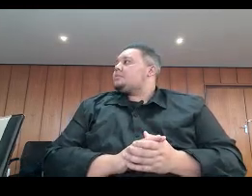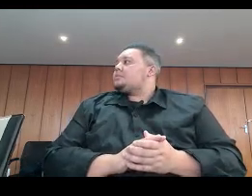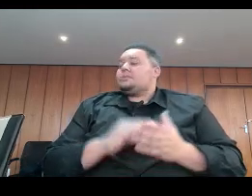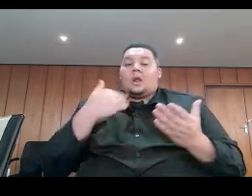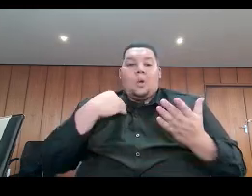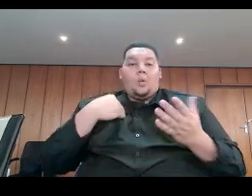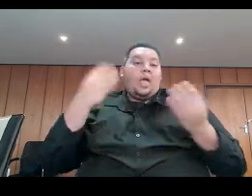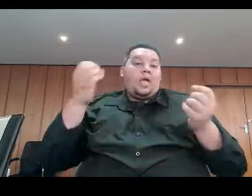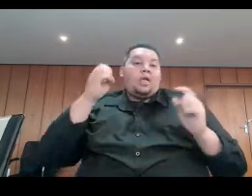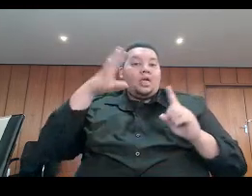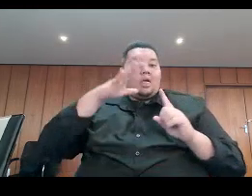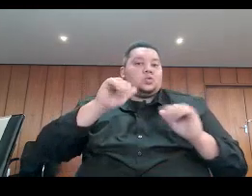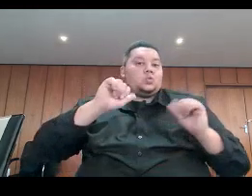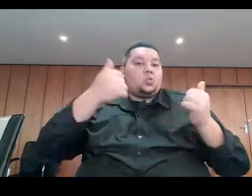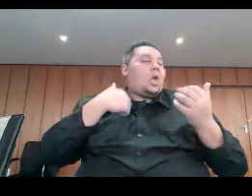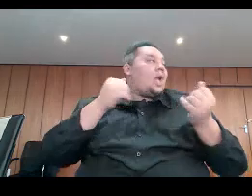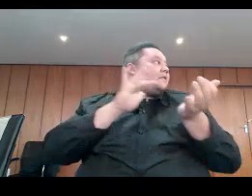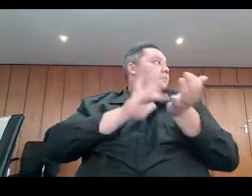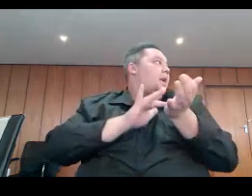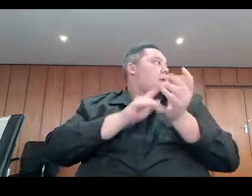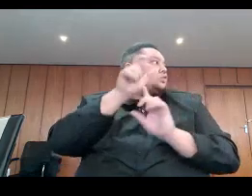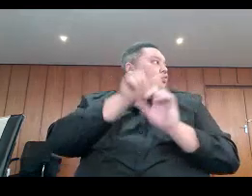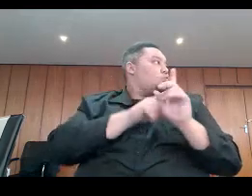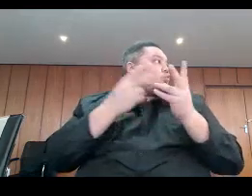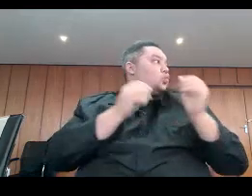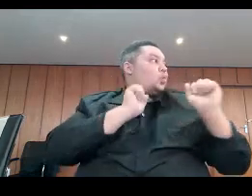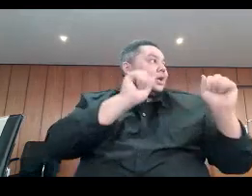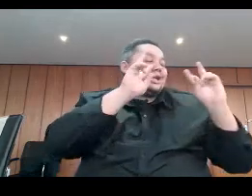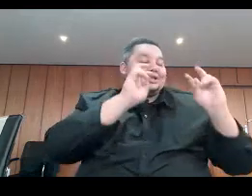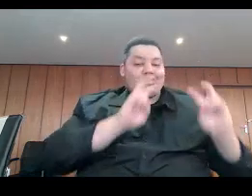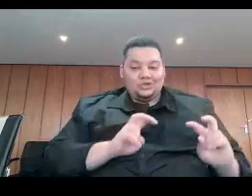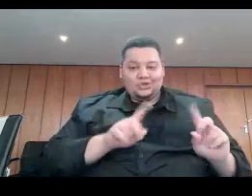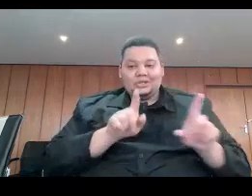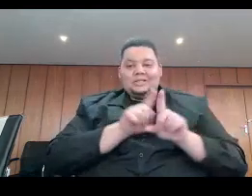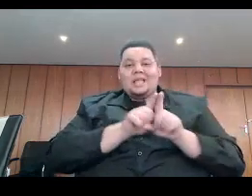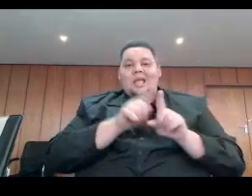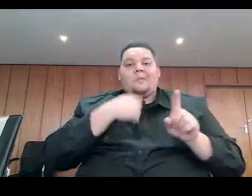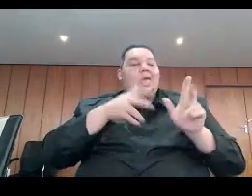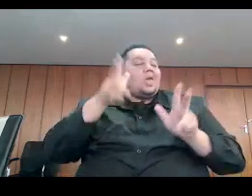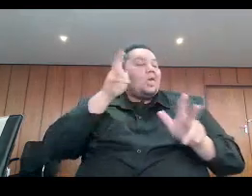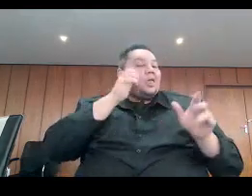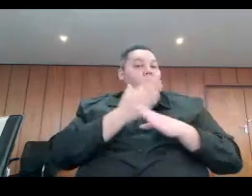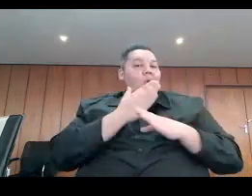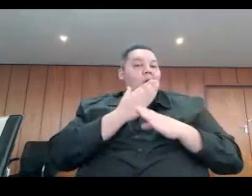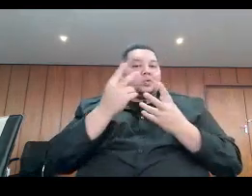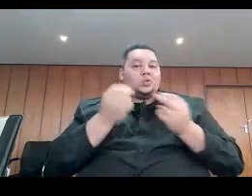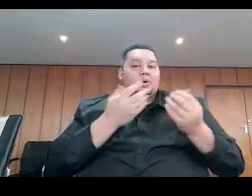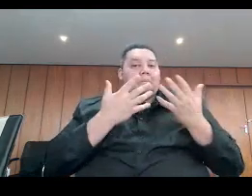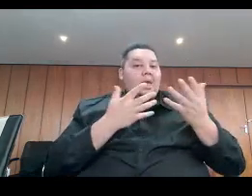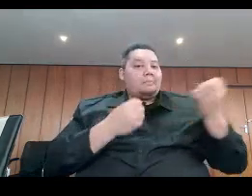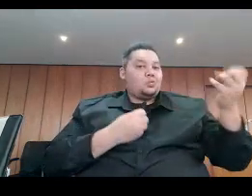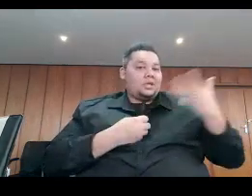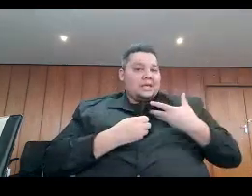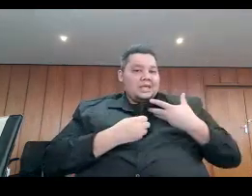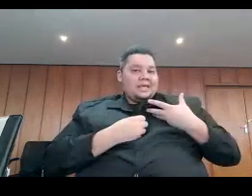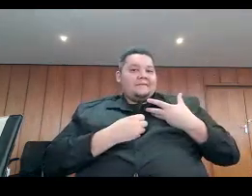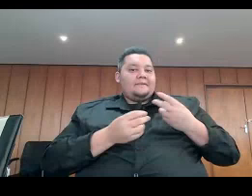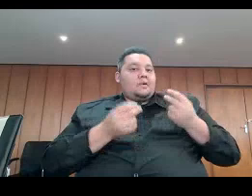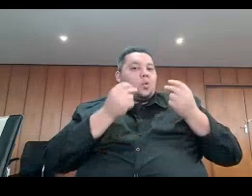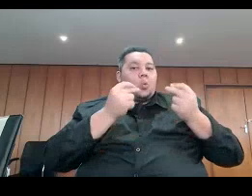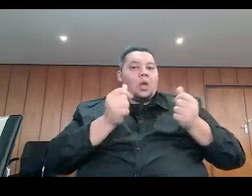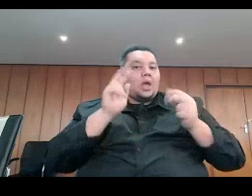It's such a joy to have a medical student doing research, and we heard about the work that you've done. Maybe you could just give us a very